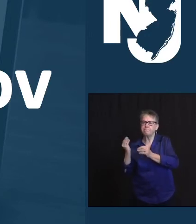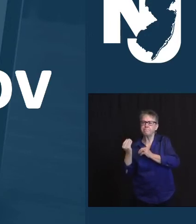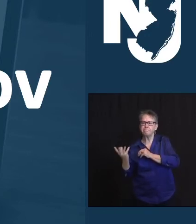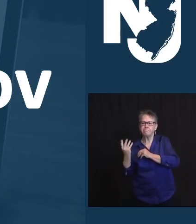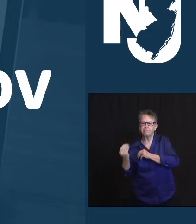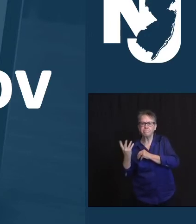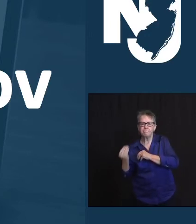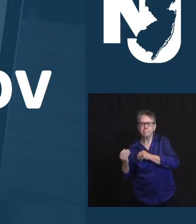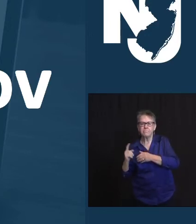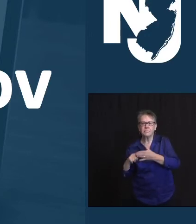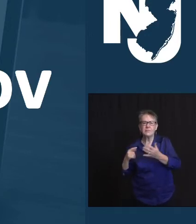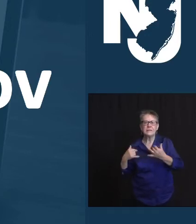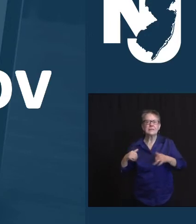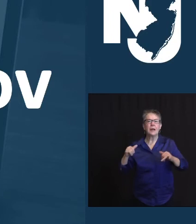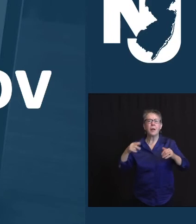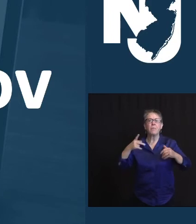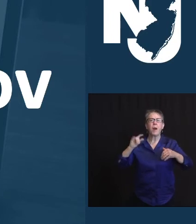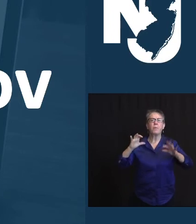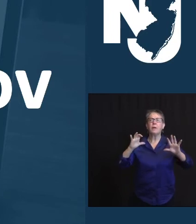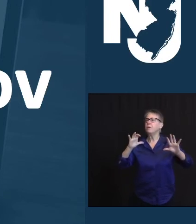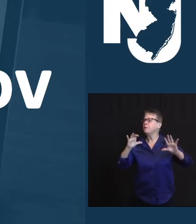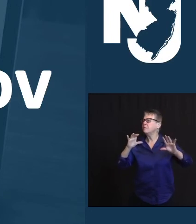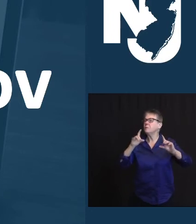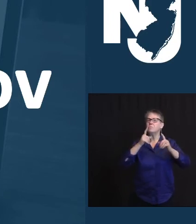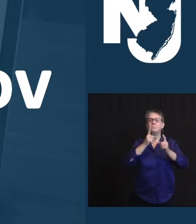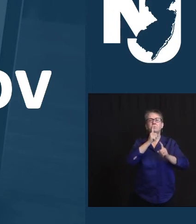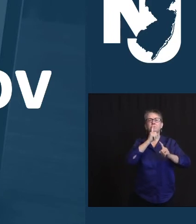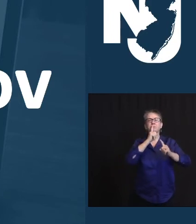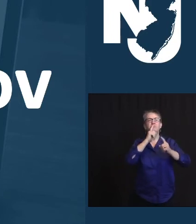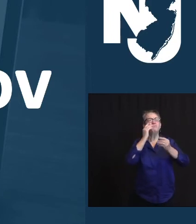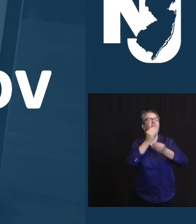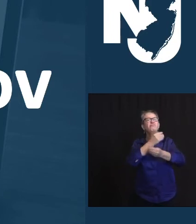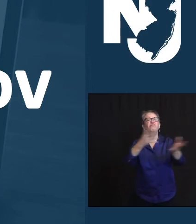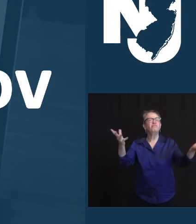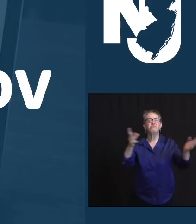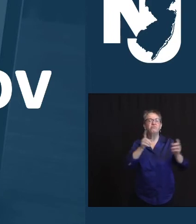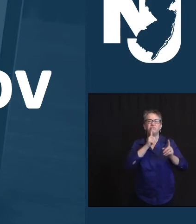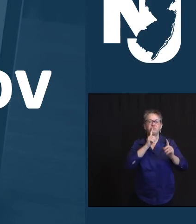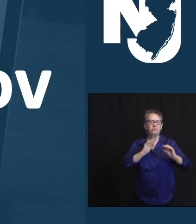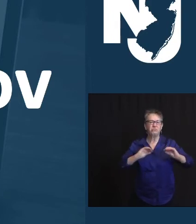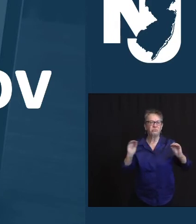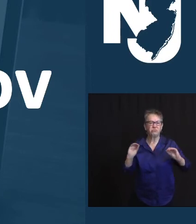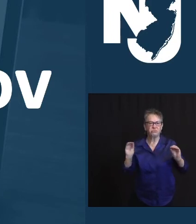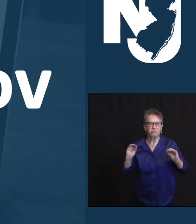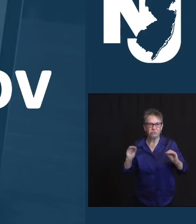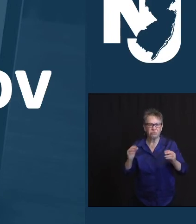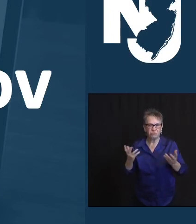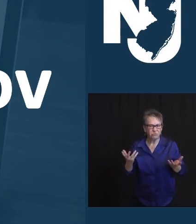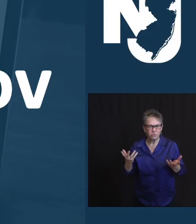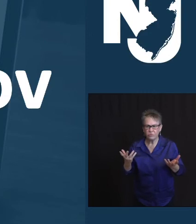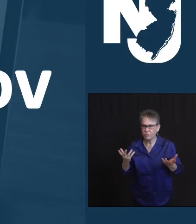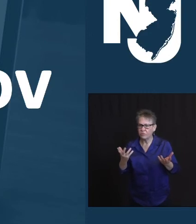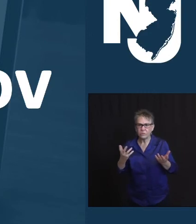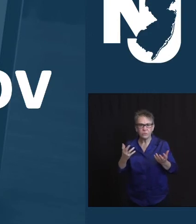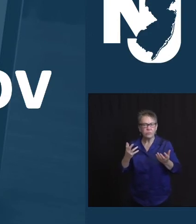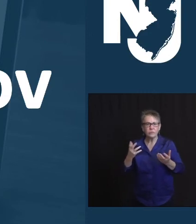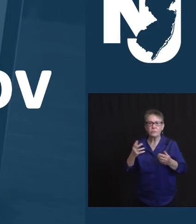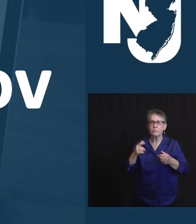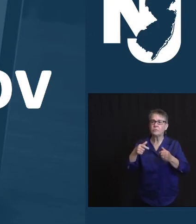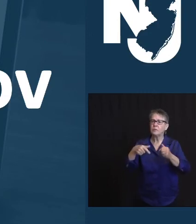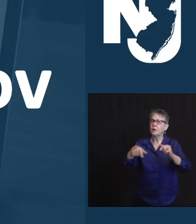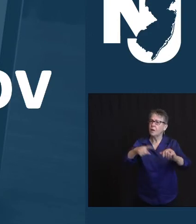their silence is equal to acquiescence. I commend the Republicans who have shown the courage of their convictions to say what's